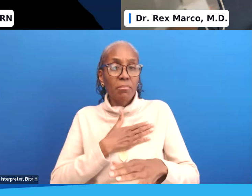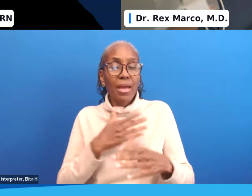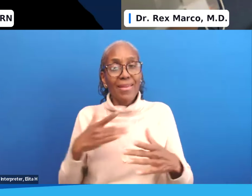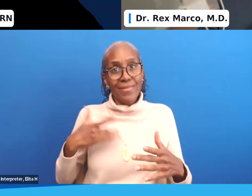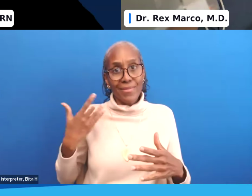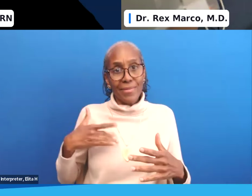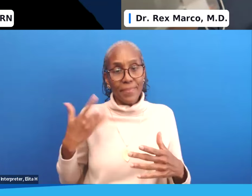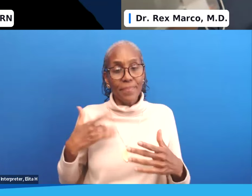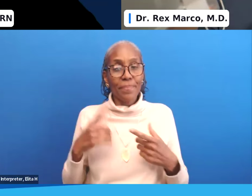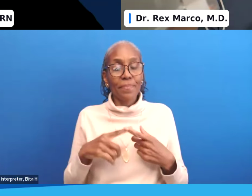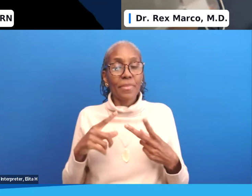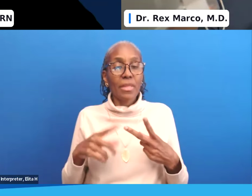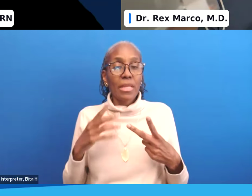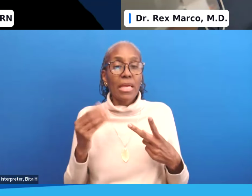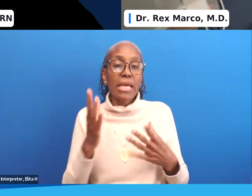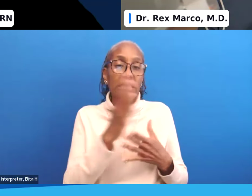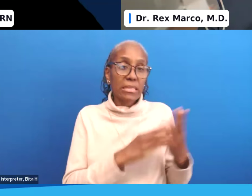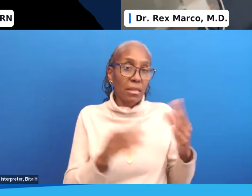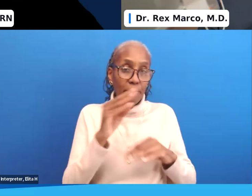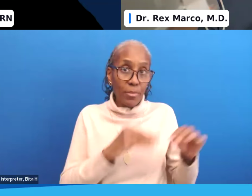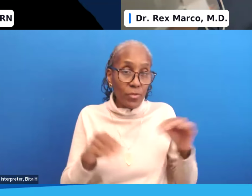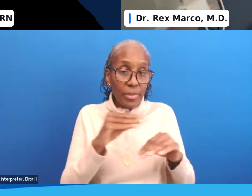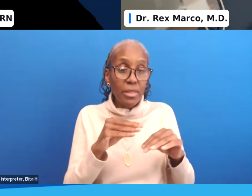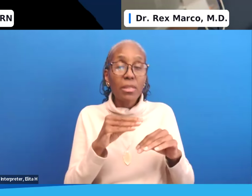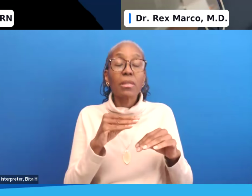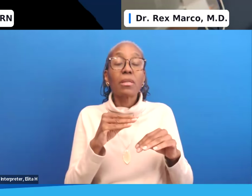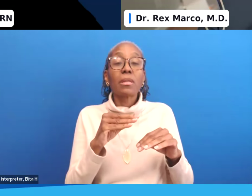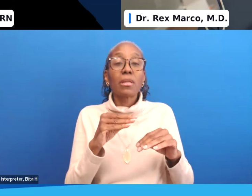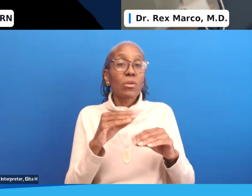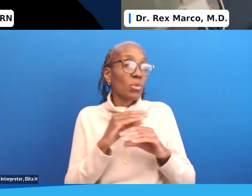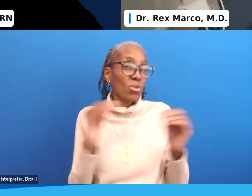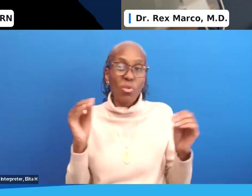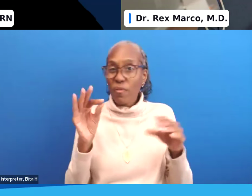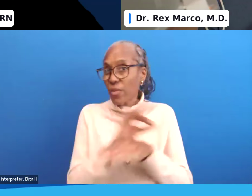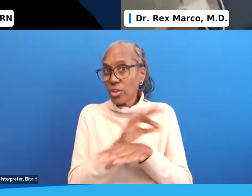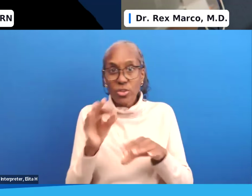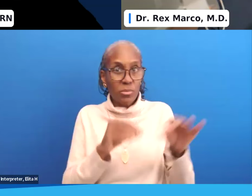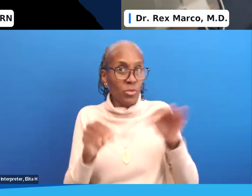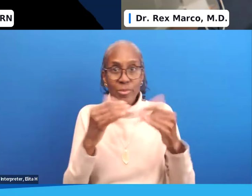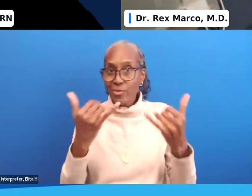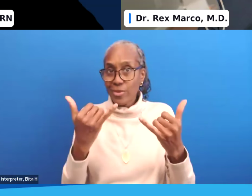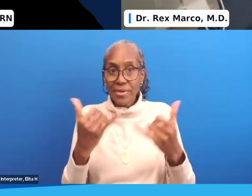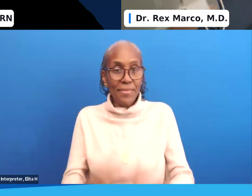sensation and some movements. I don't have any functional movement right now.